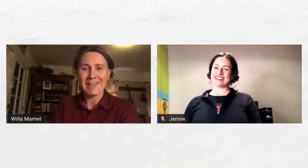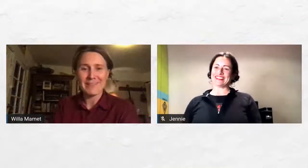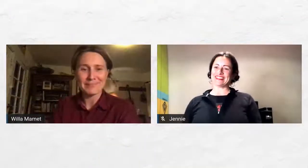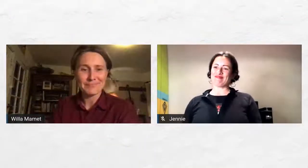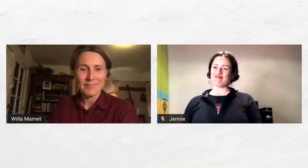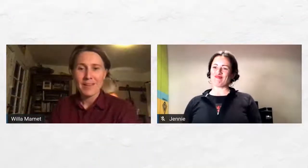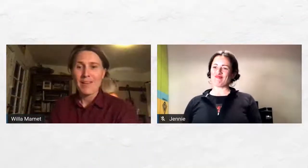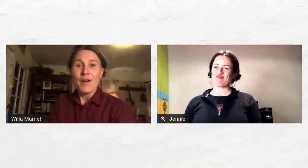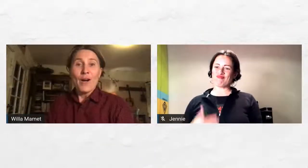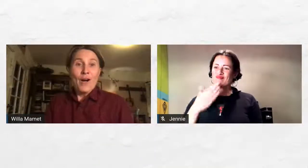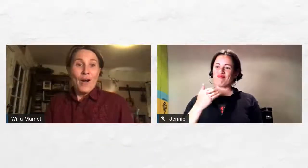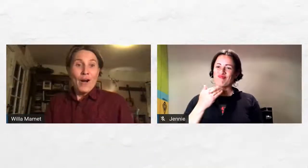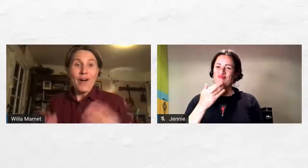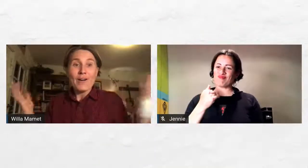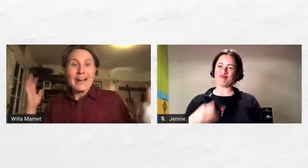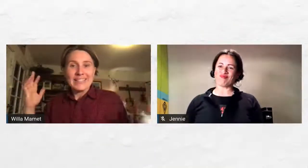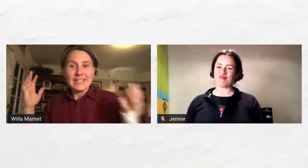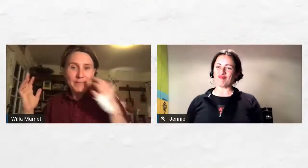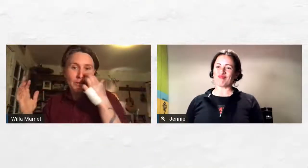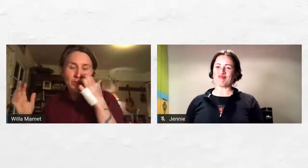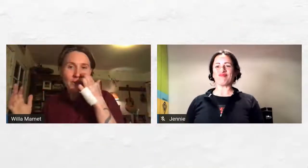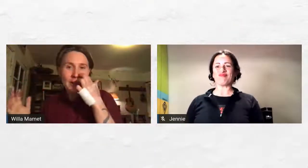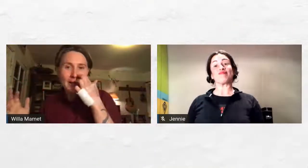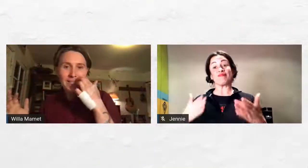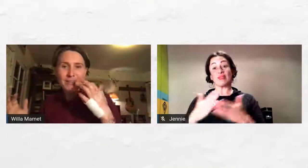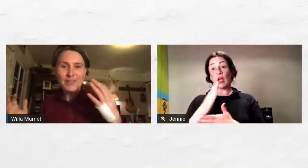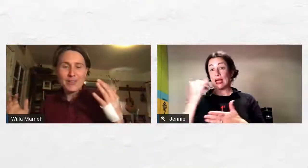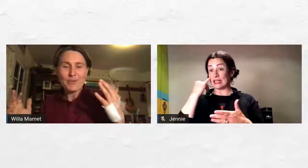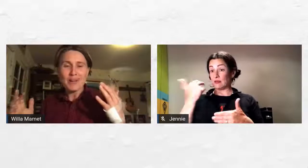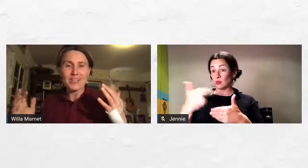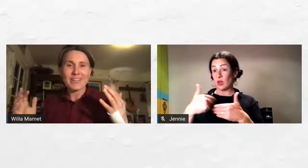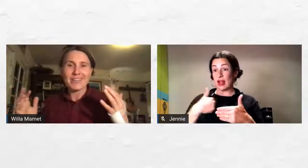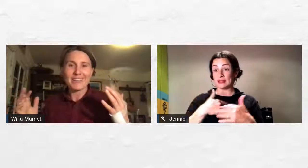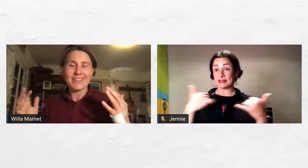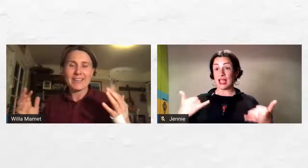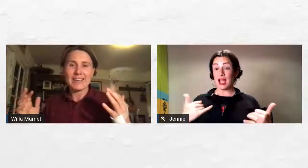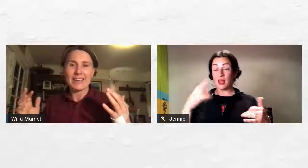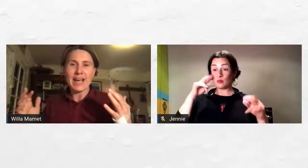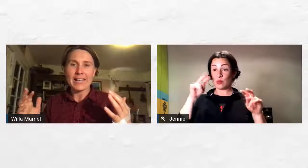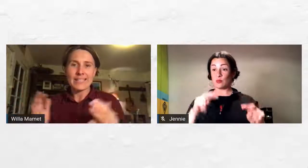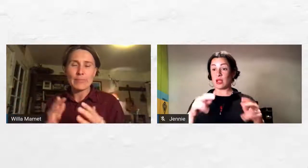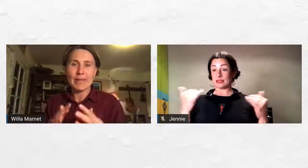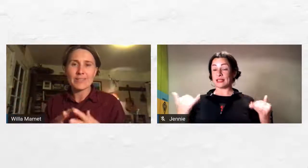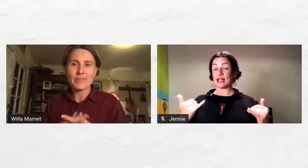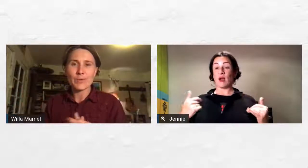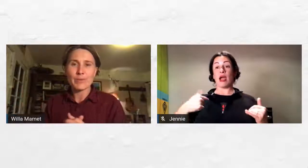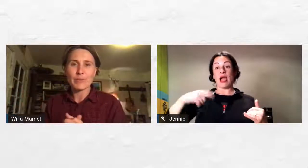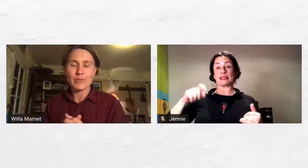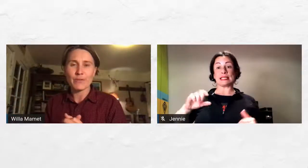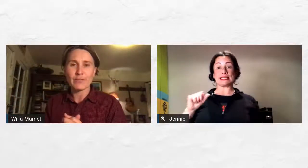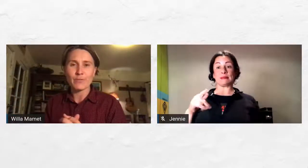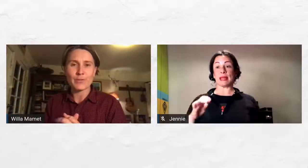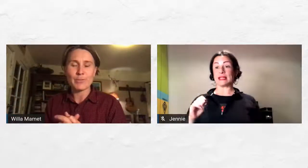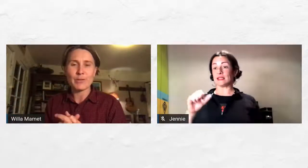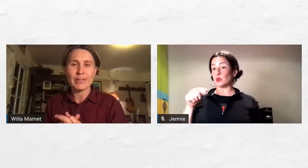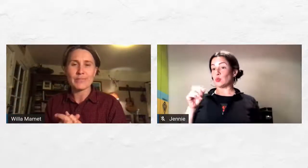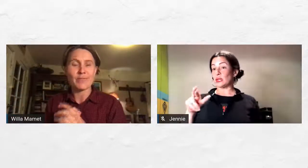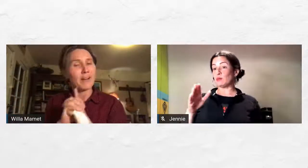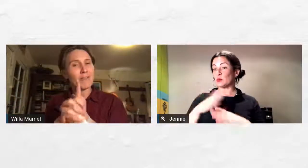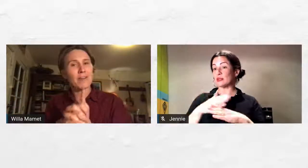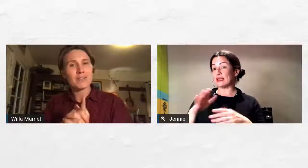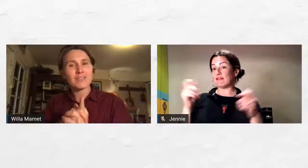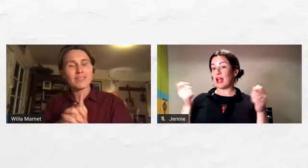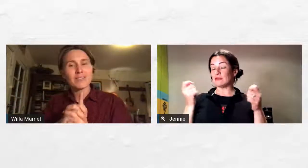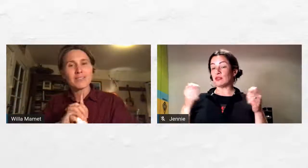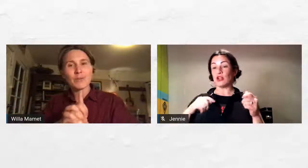Bye, darling. All right, if you're just joining us, you're watching the I Need Space Queer Music Festival community's